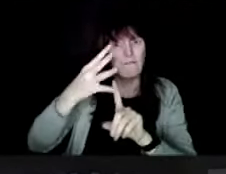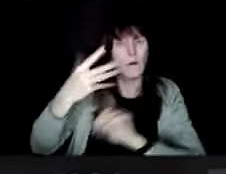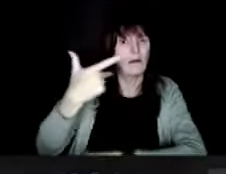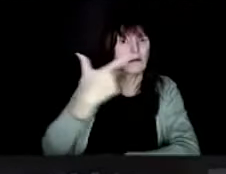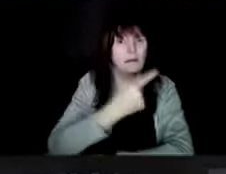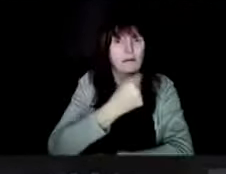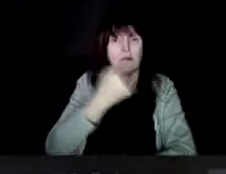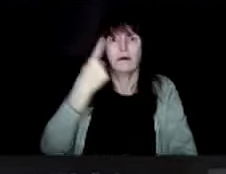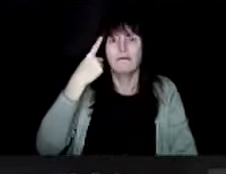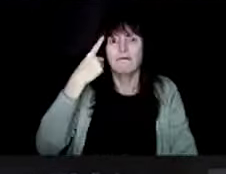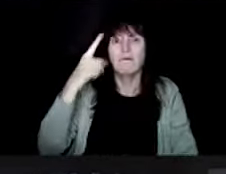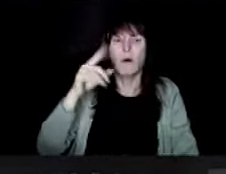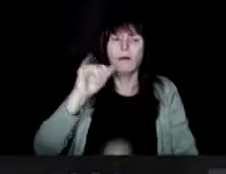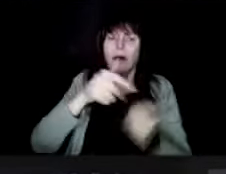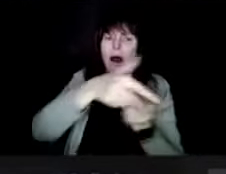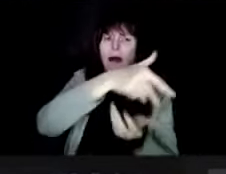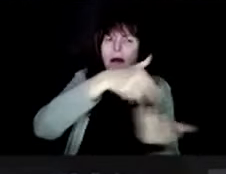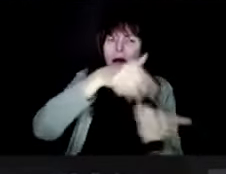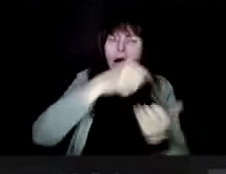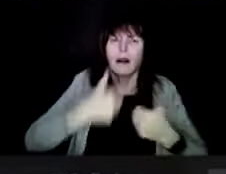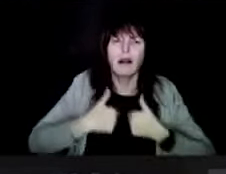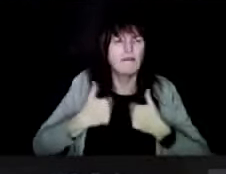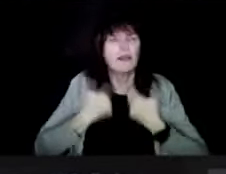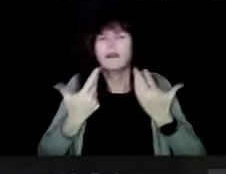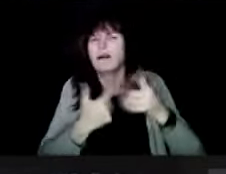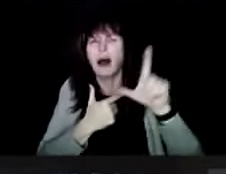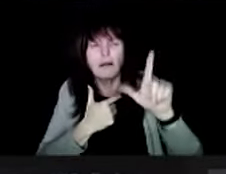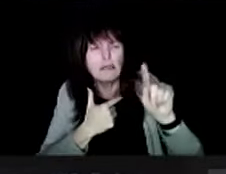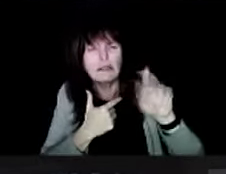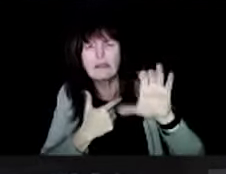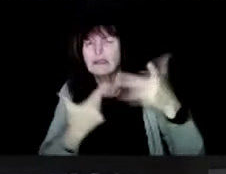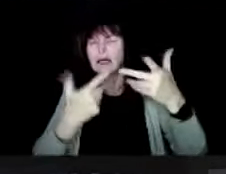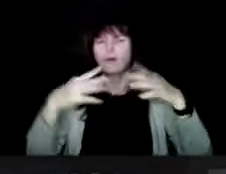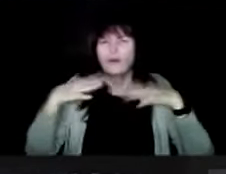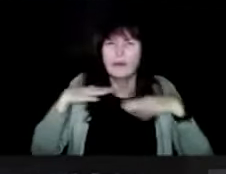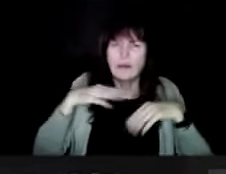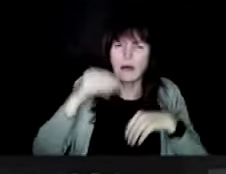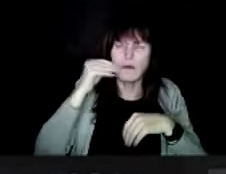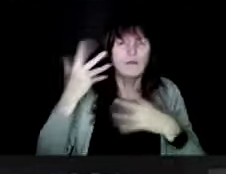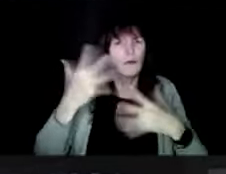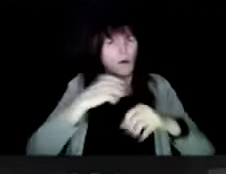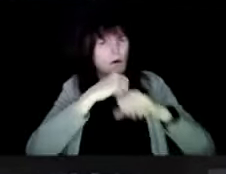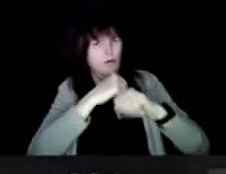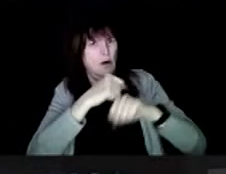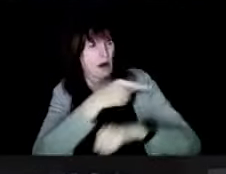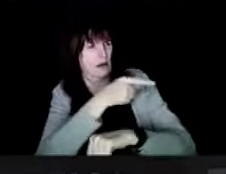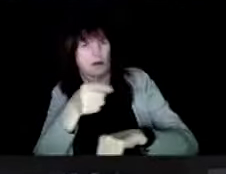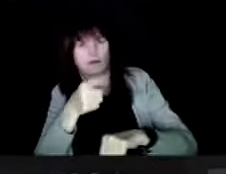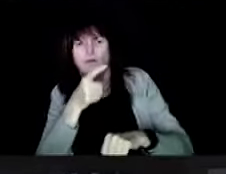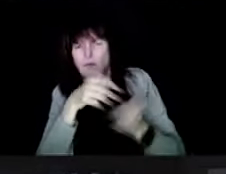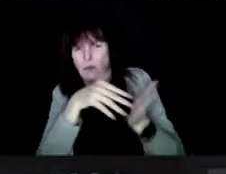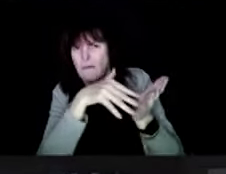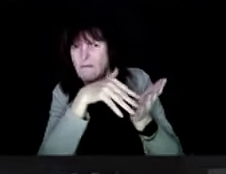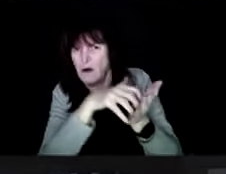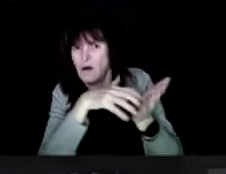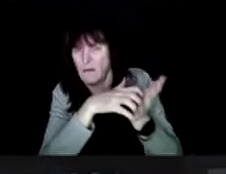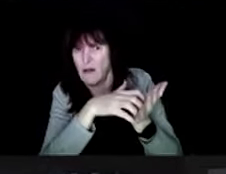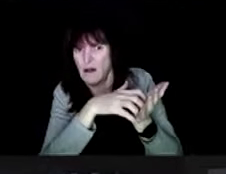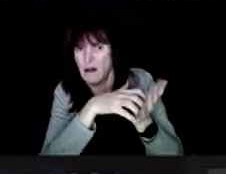most vulnerable citizens. And we are now protecting vulnerable populations further in Ontario.